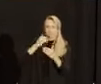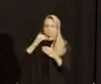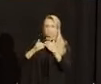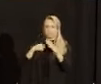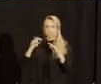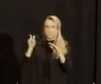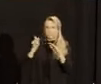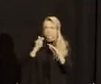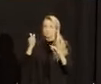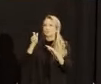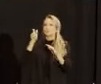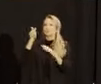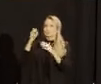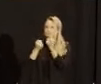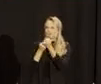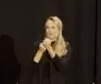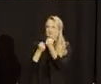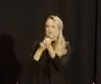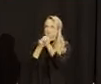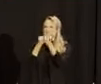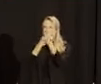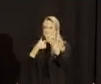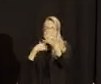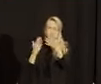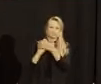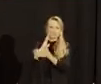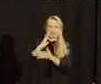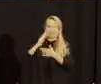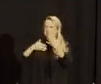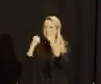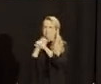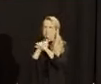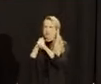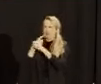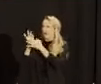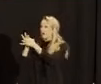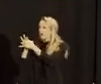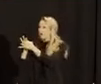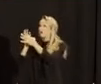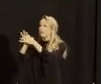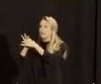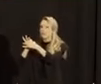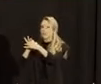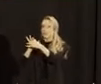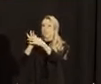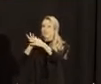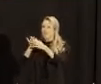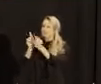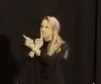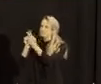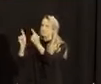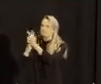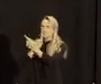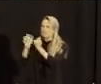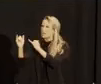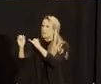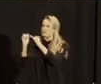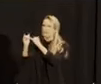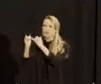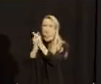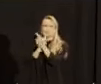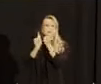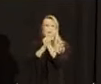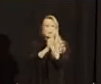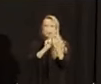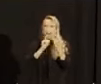lifelong friendships. I didn't know that the people on this stage would become part of my chosen family. And